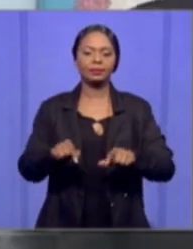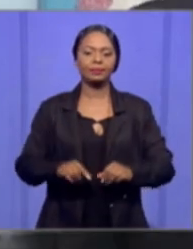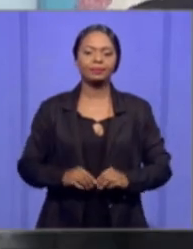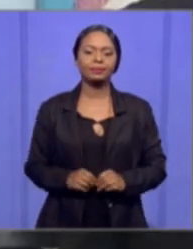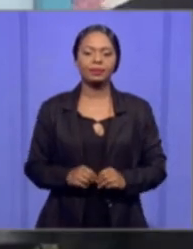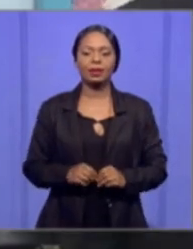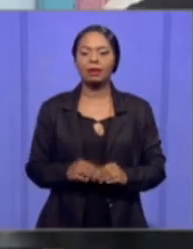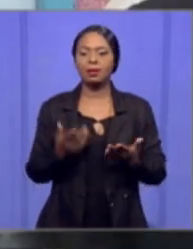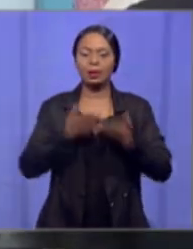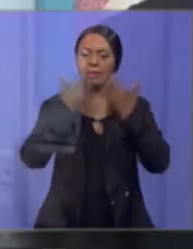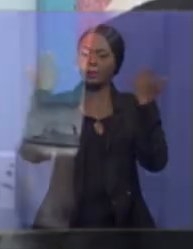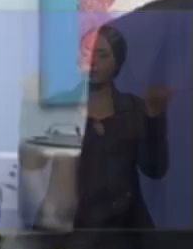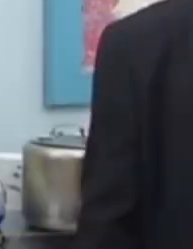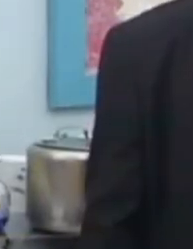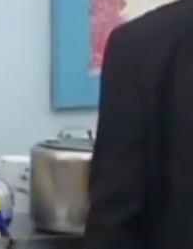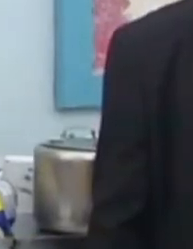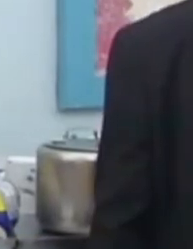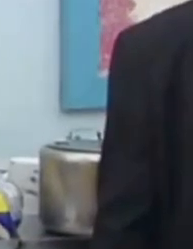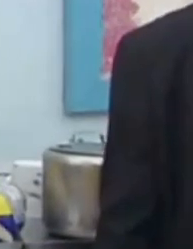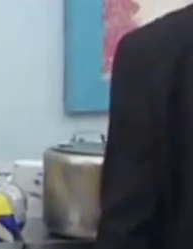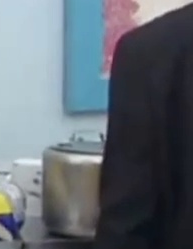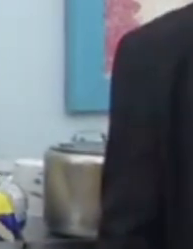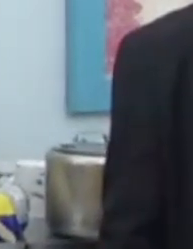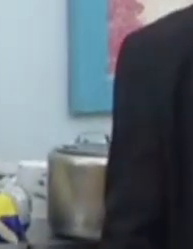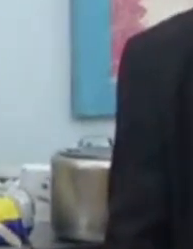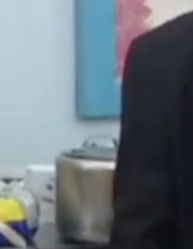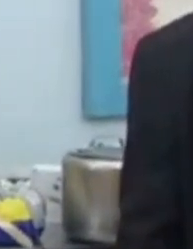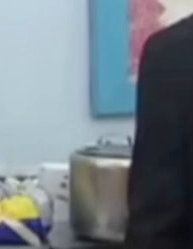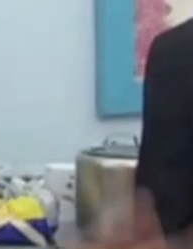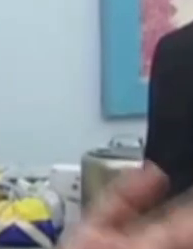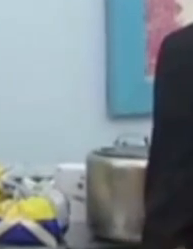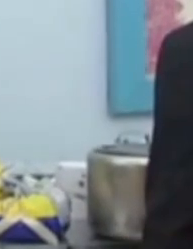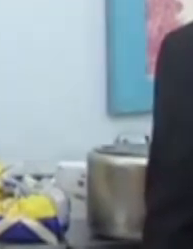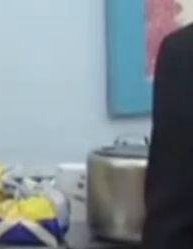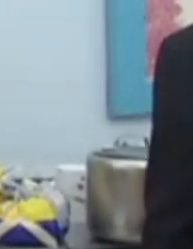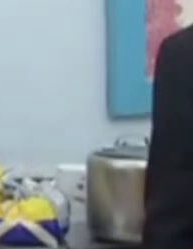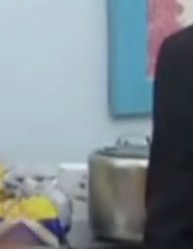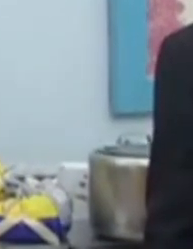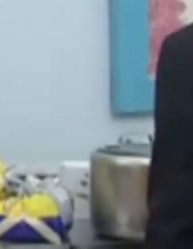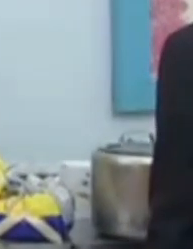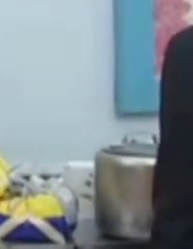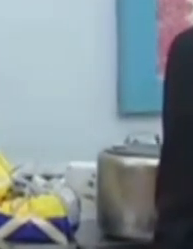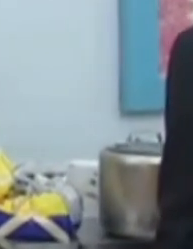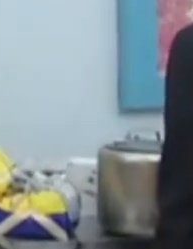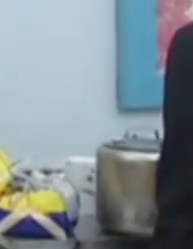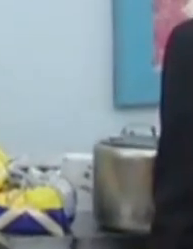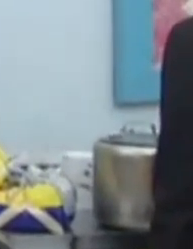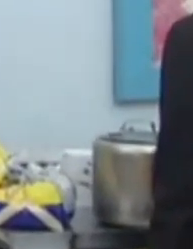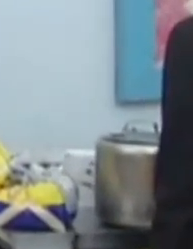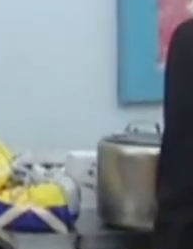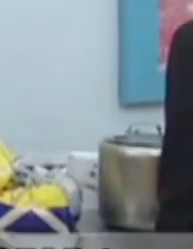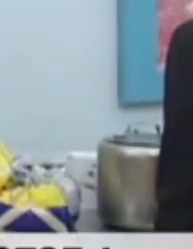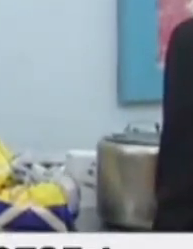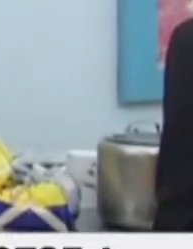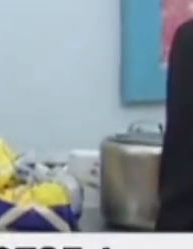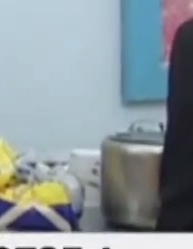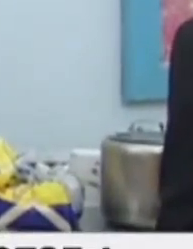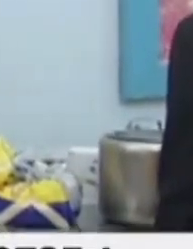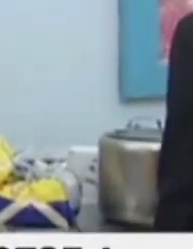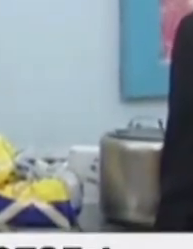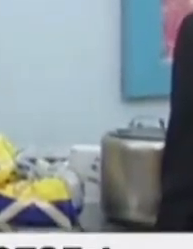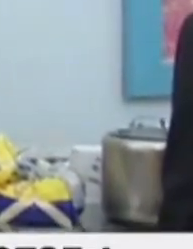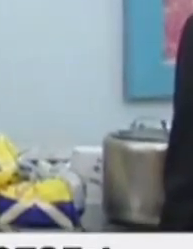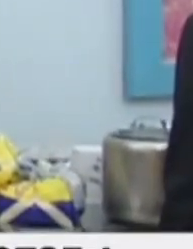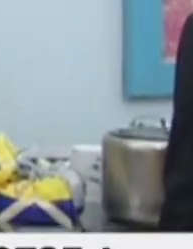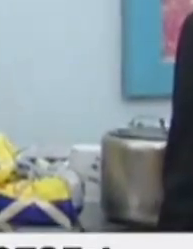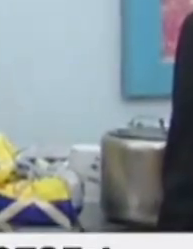I wouldn't know much about the company itself. What they are saying is indicating that maybe the bus was